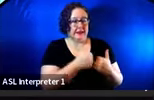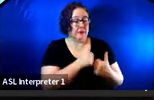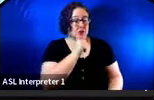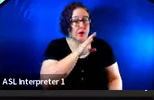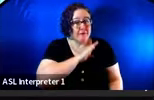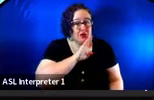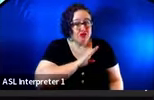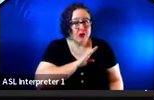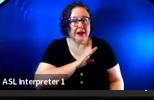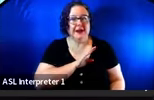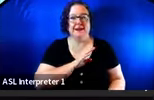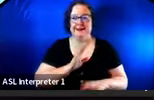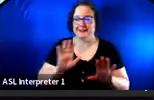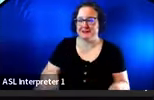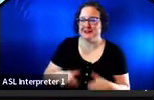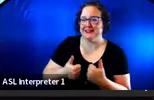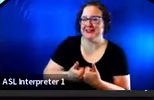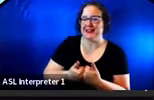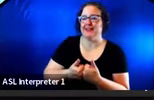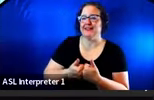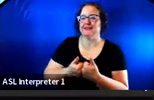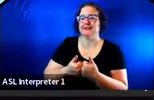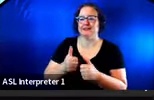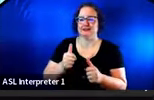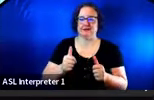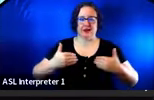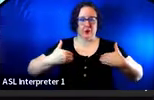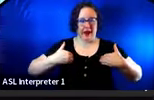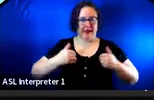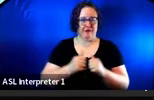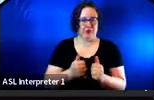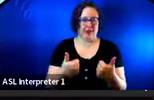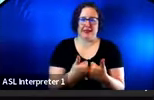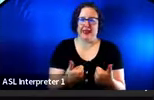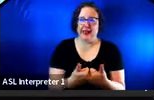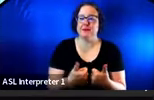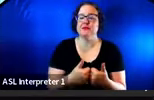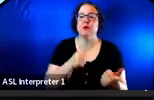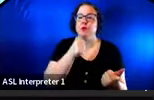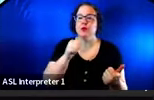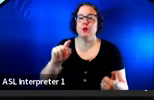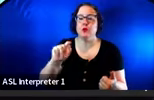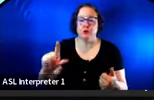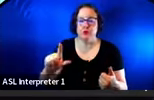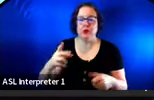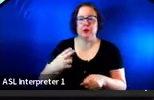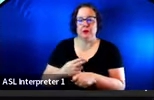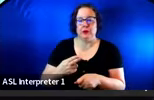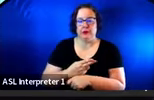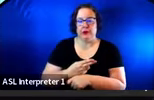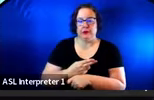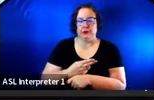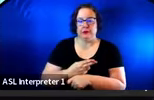this level of challenge that games present, but we don't necessarily want the tools we use to be